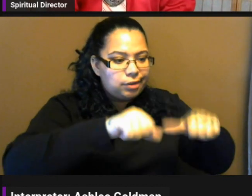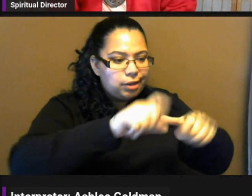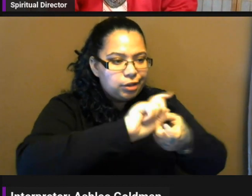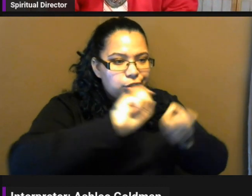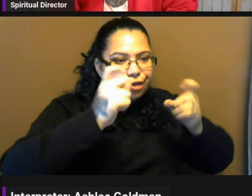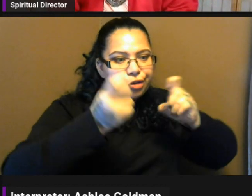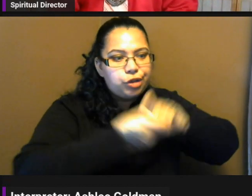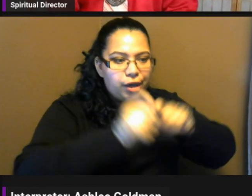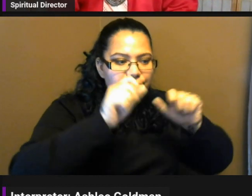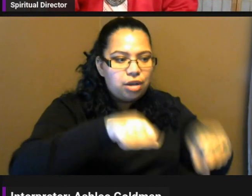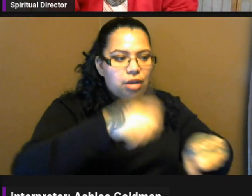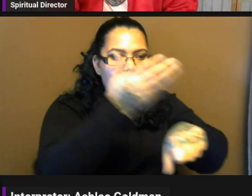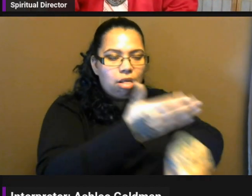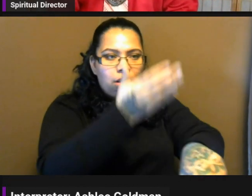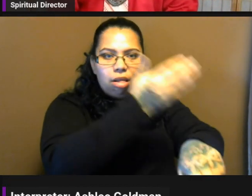change